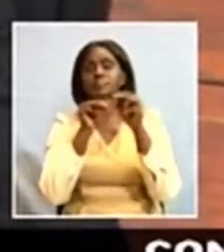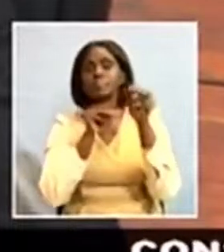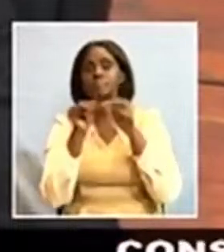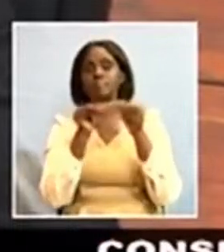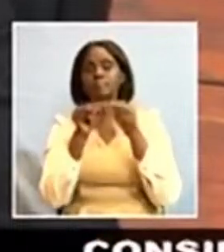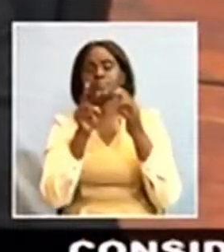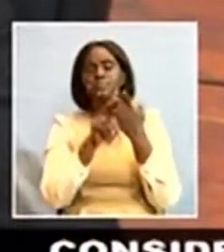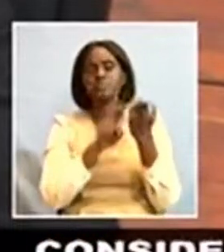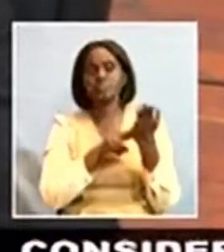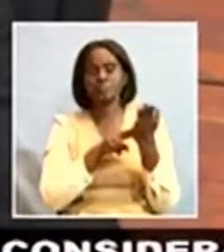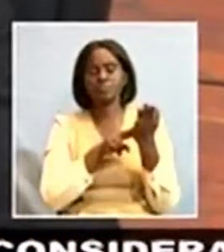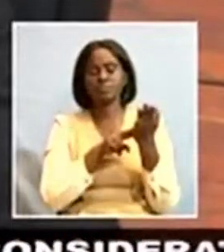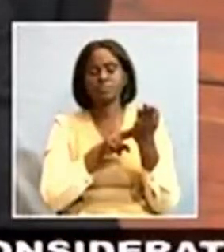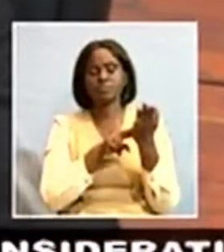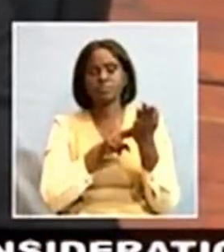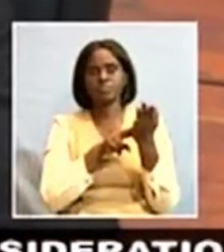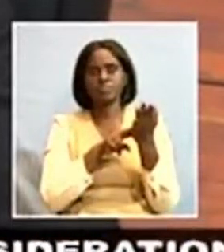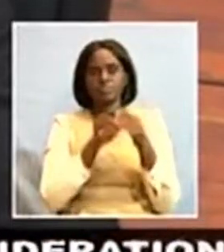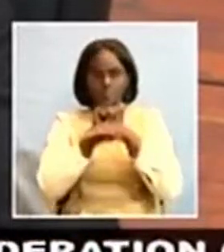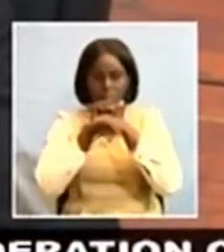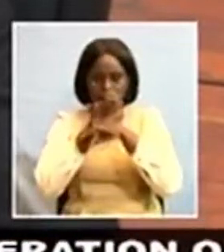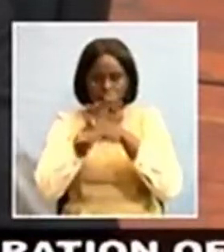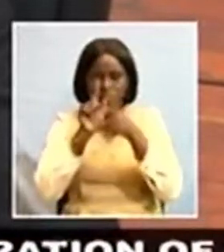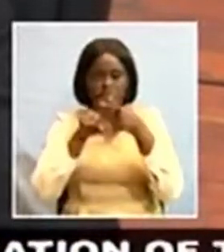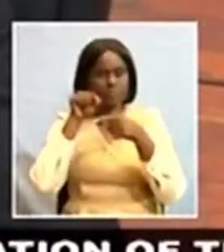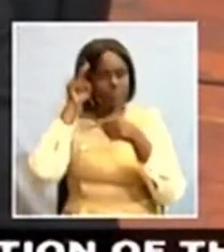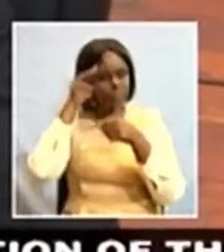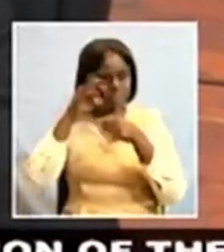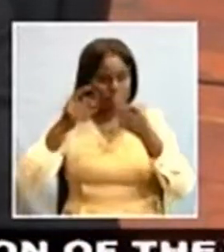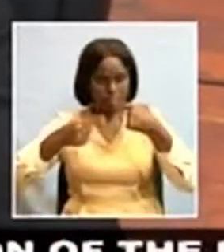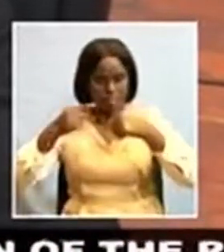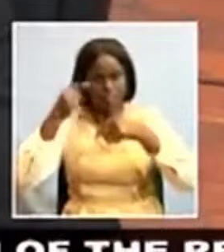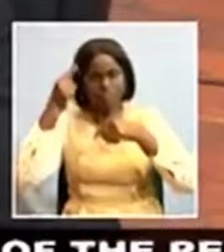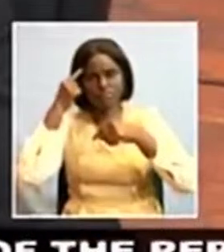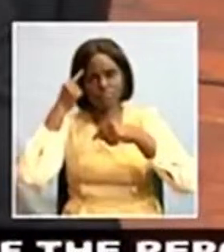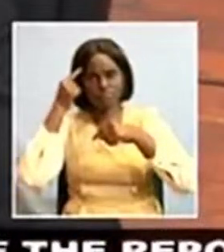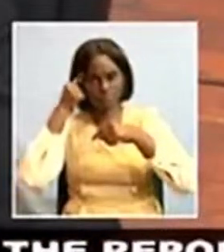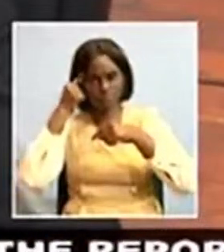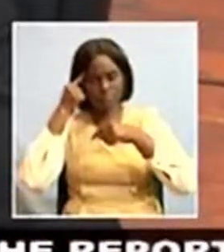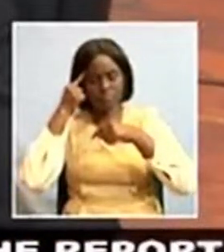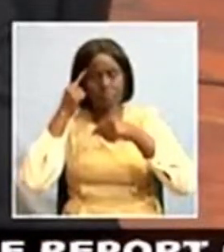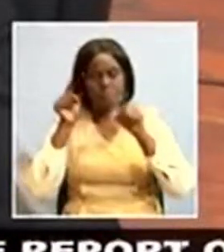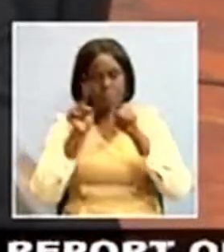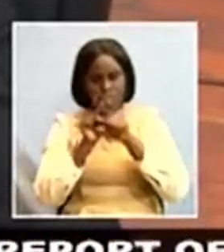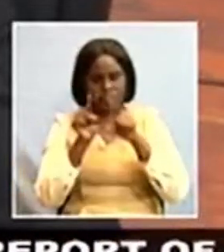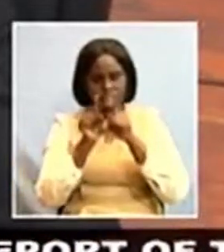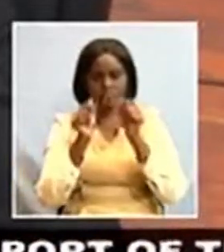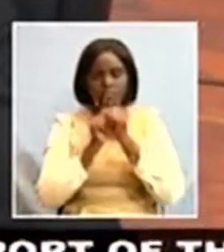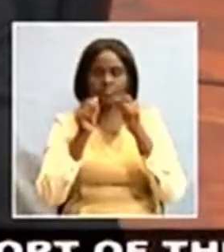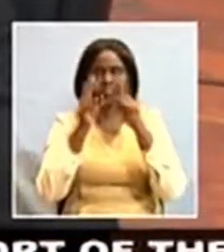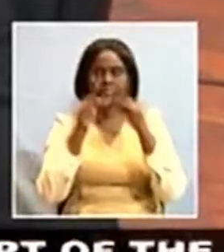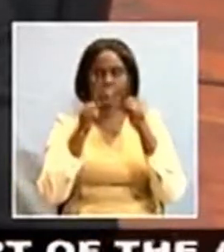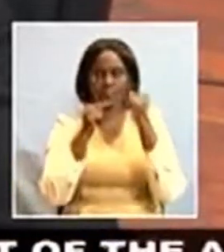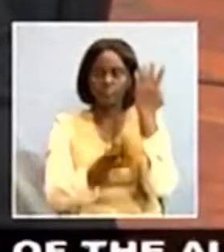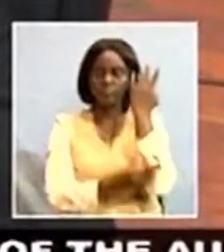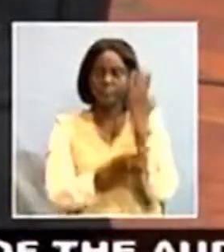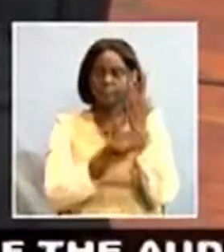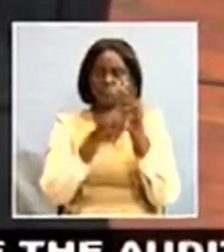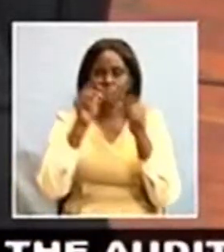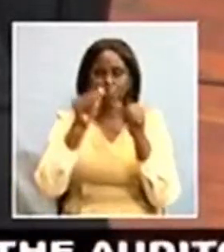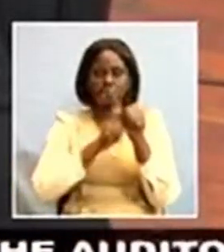reports, will be sent to the Ministry of Local Government and Rural Development every